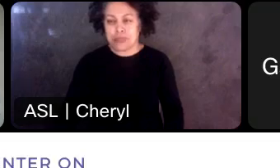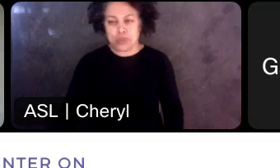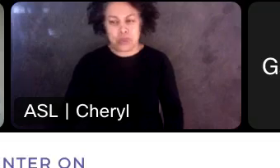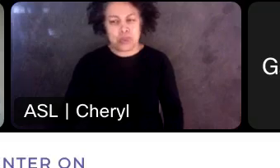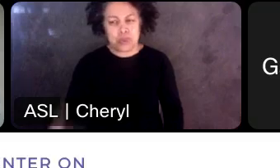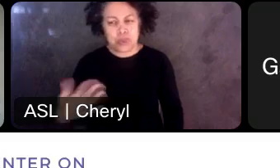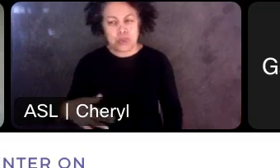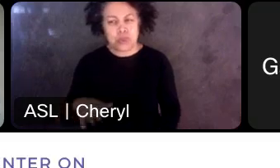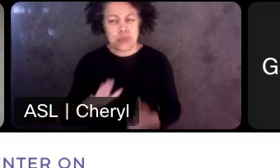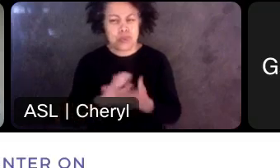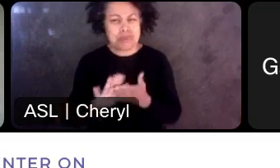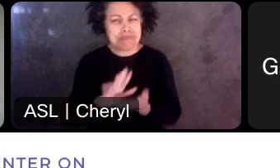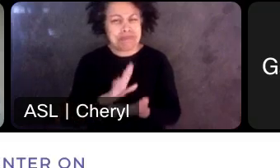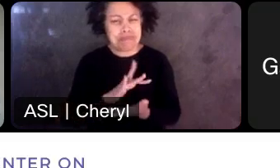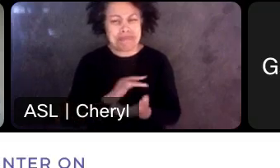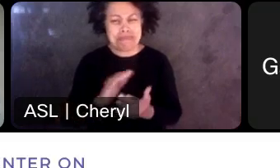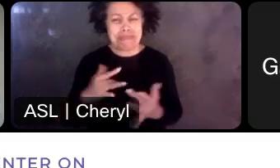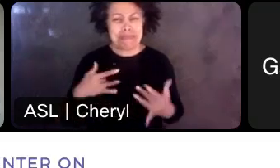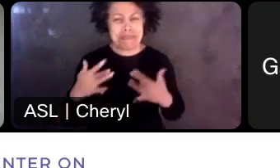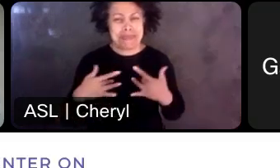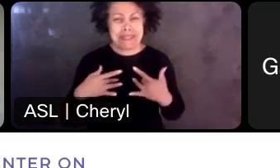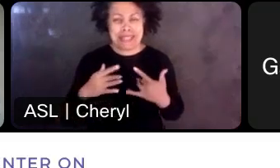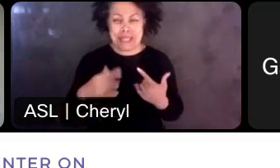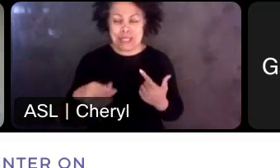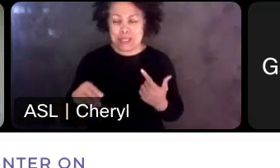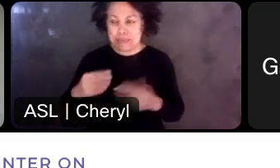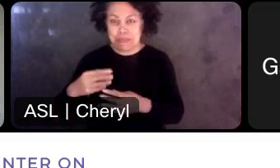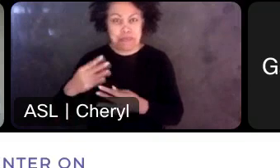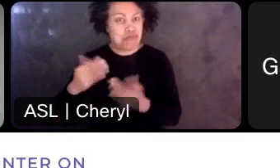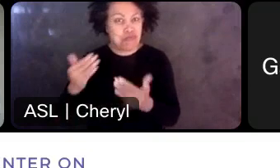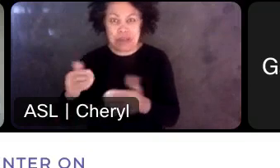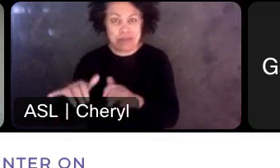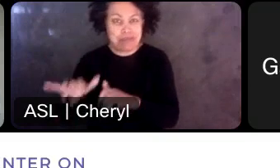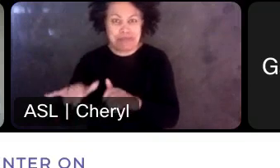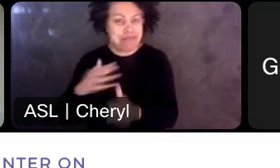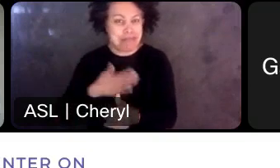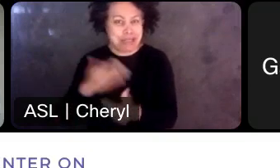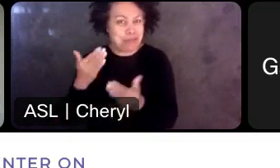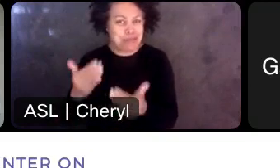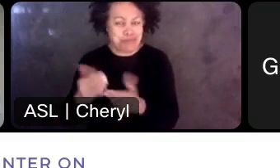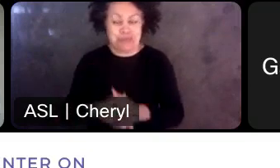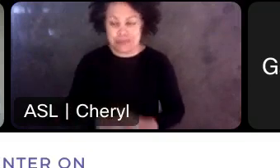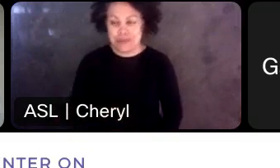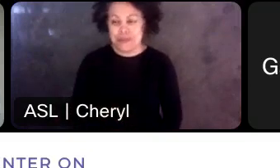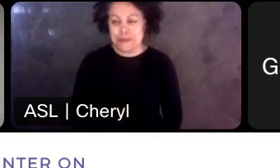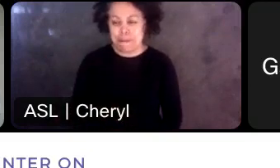Wonderful. Well, I'm excited to have your responses continue coming in. Let's see.